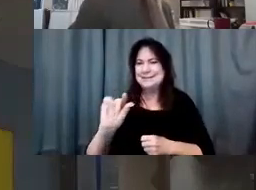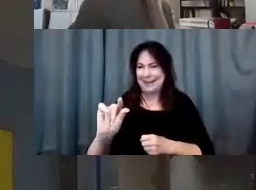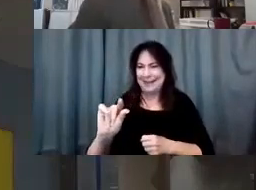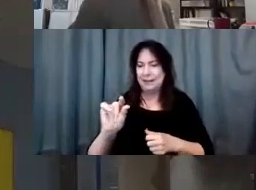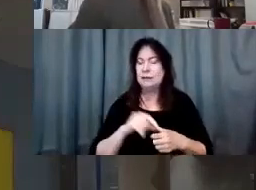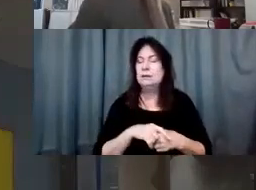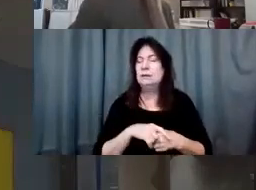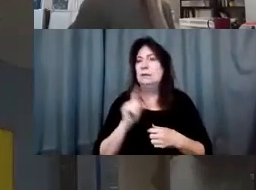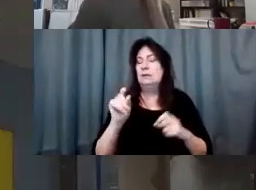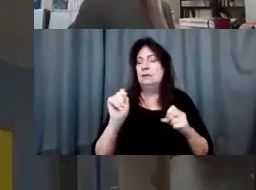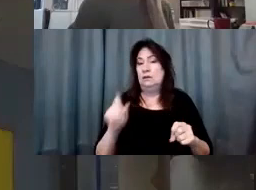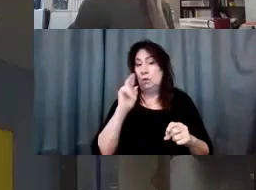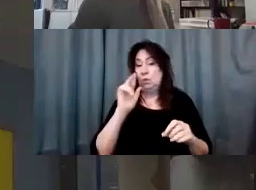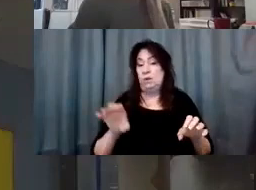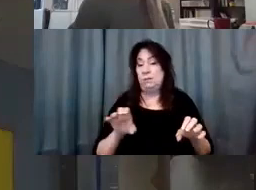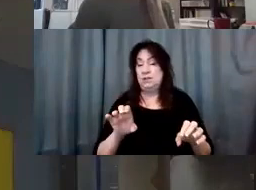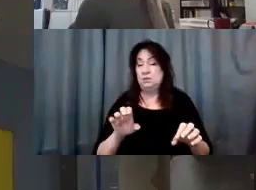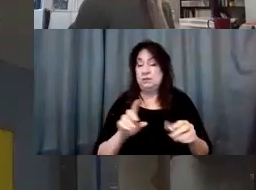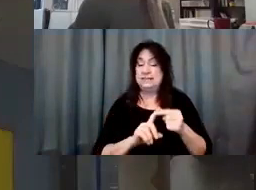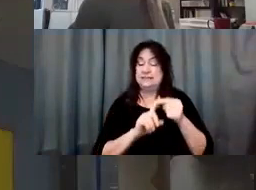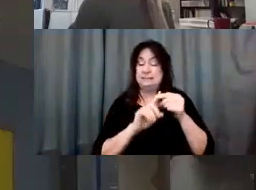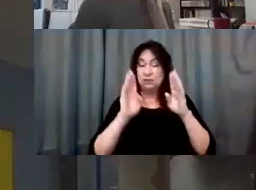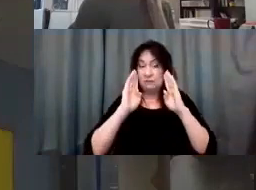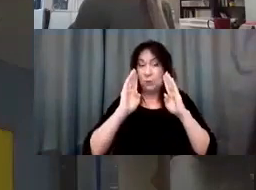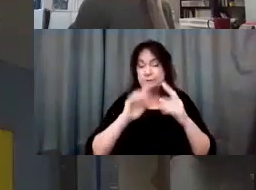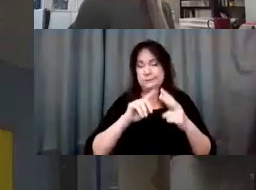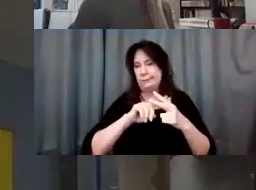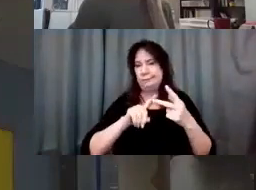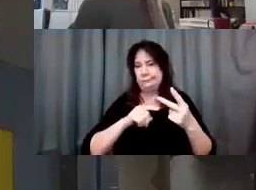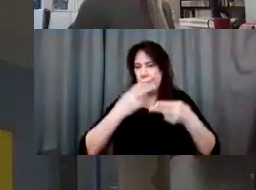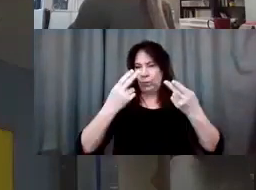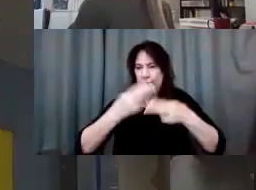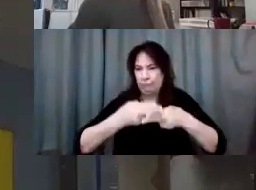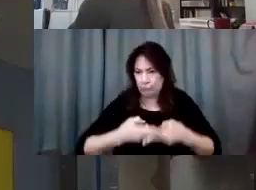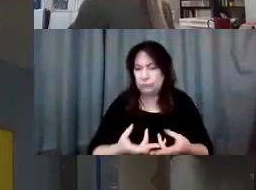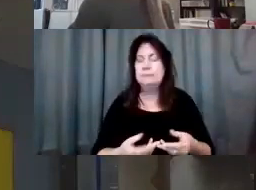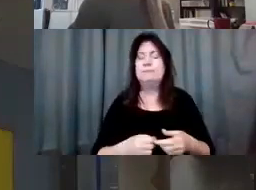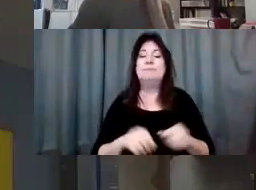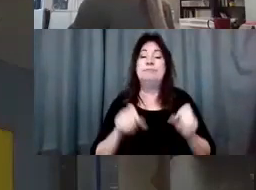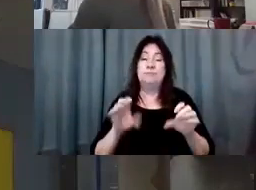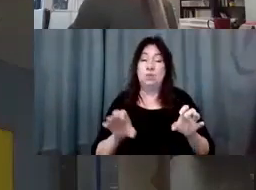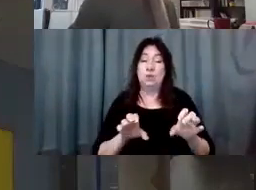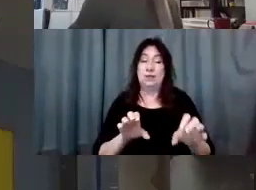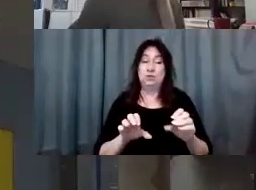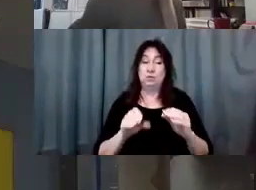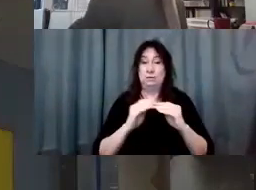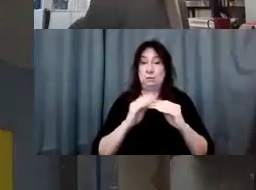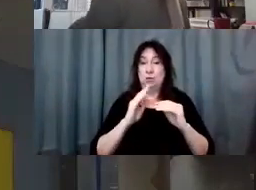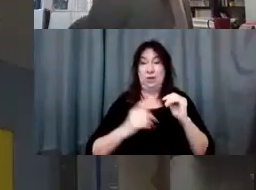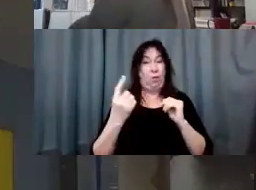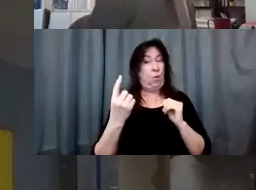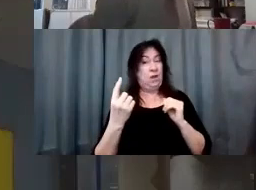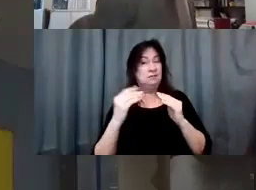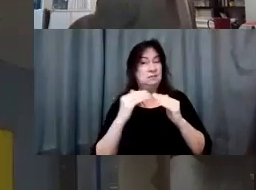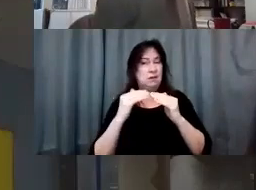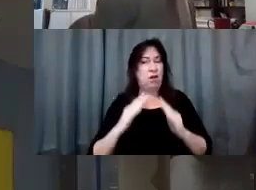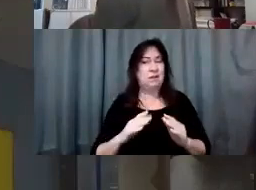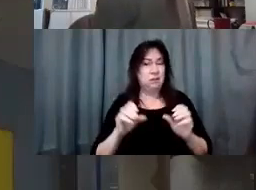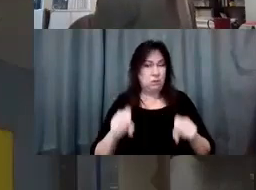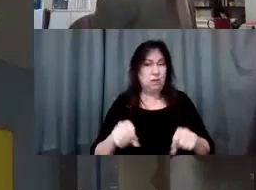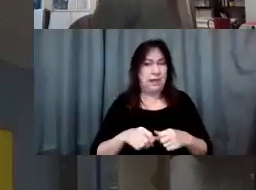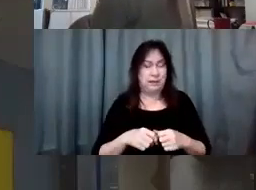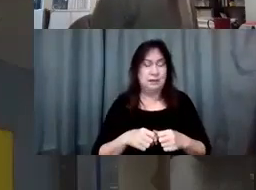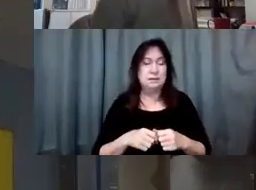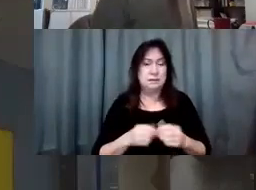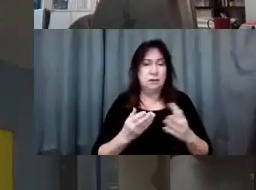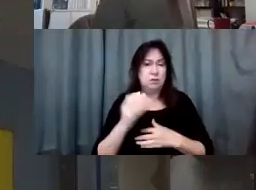doing a special focus on X, Y, and Z. You could do it with more than one of your colleagues